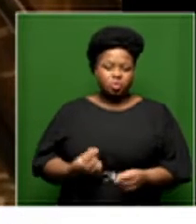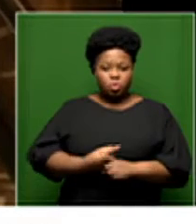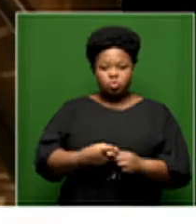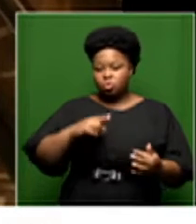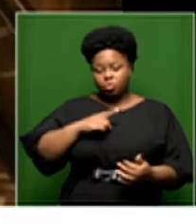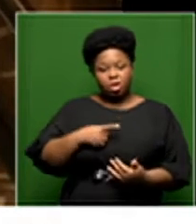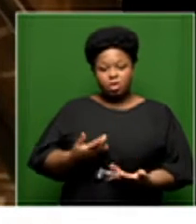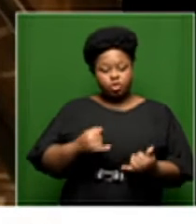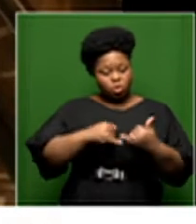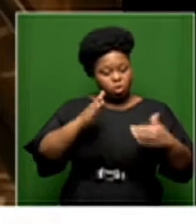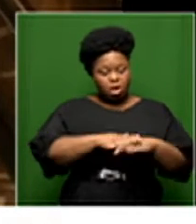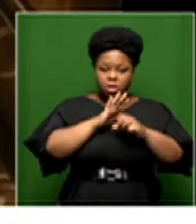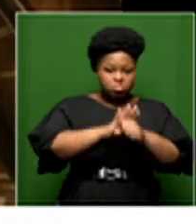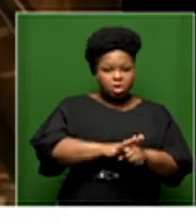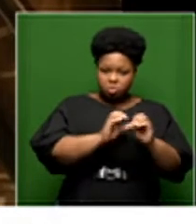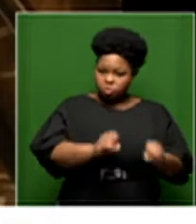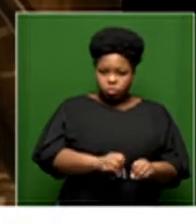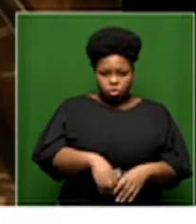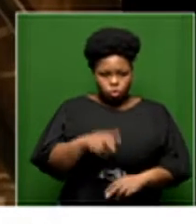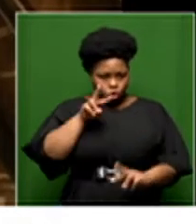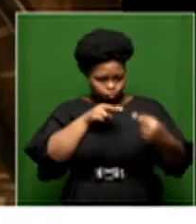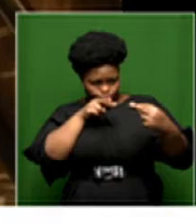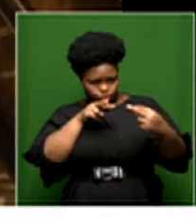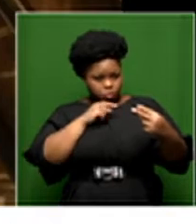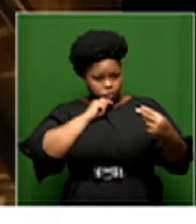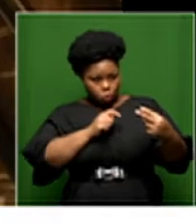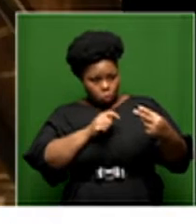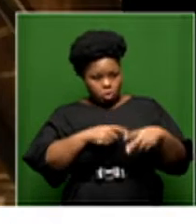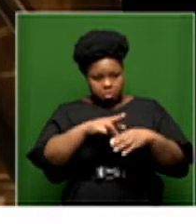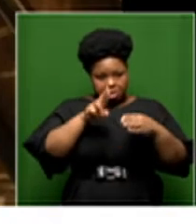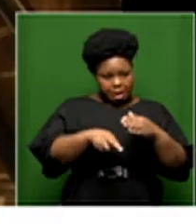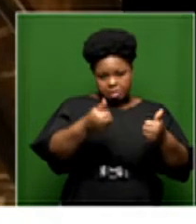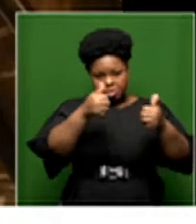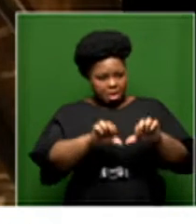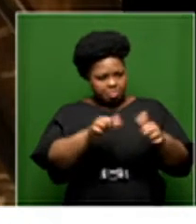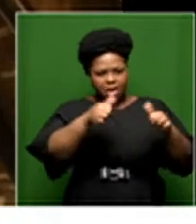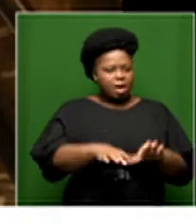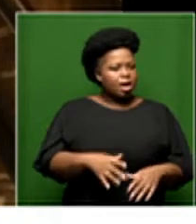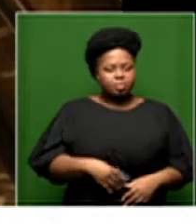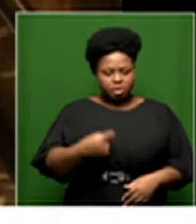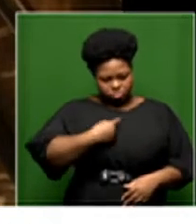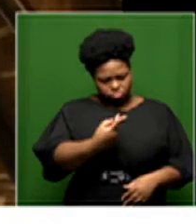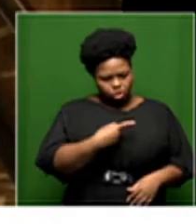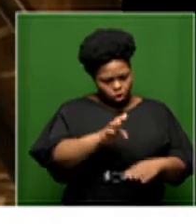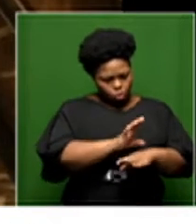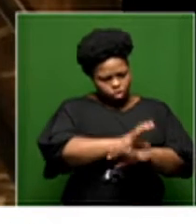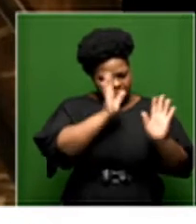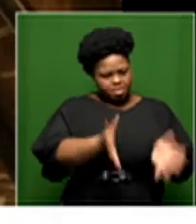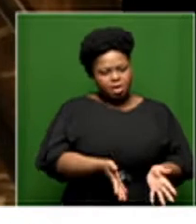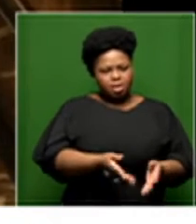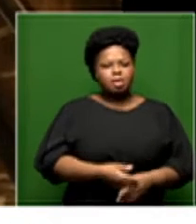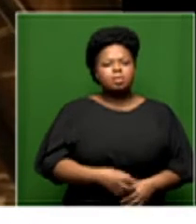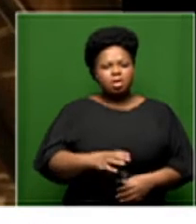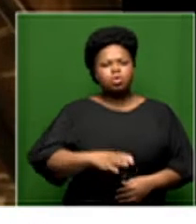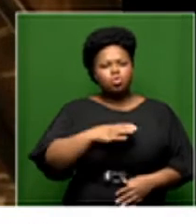no peer pressure, no other eyeballs looking at whether or not you got your good result or a bad result, it's just you and the computer, it's you